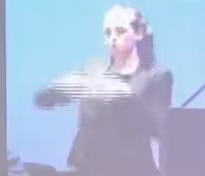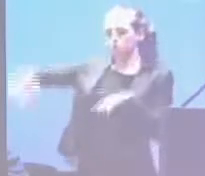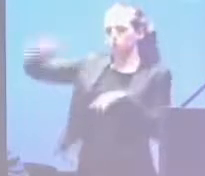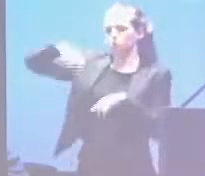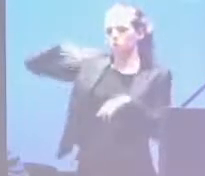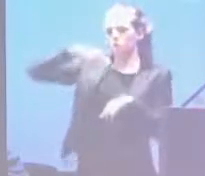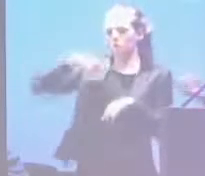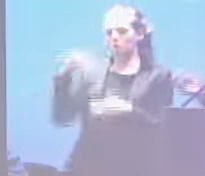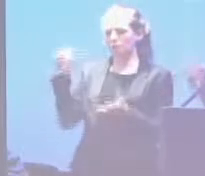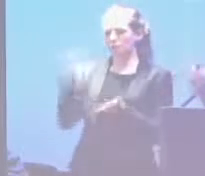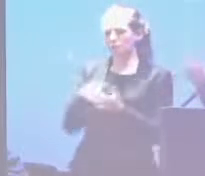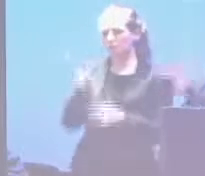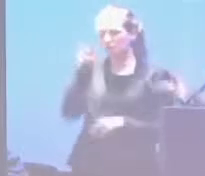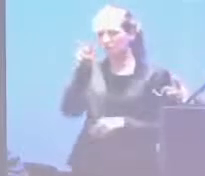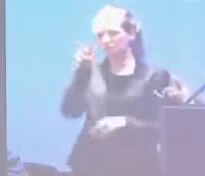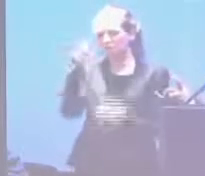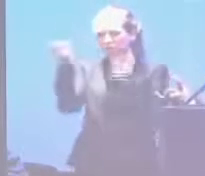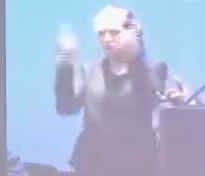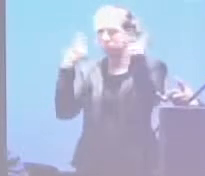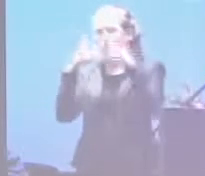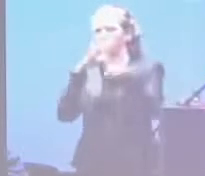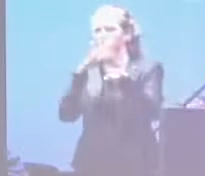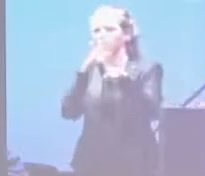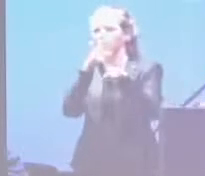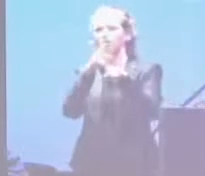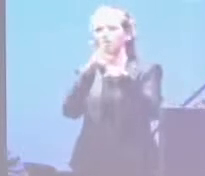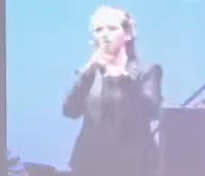not understand the word slaghuis.